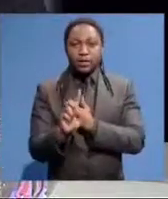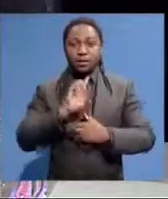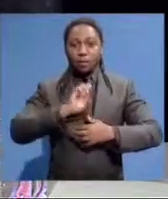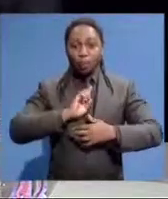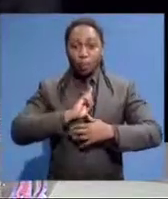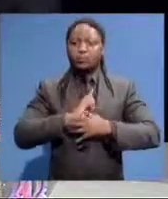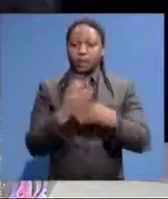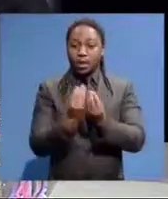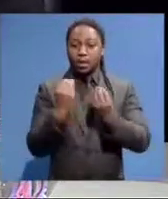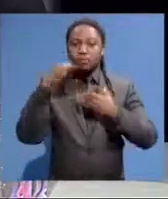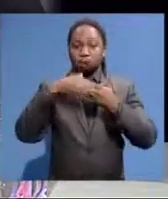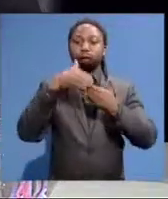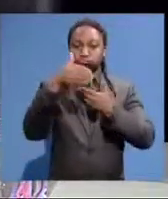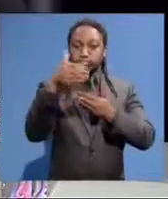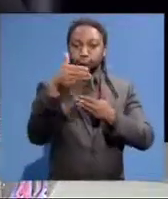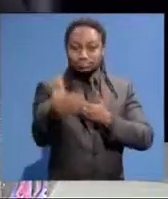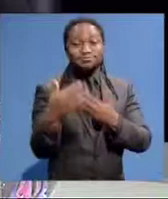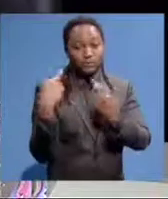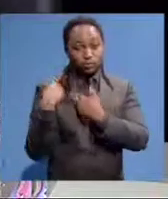come. What do we do now? Including you too.